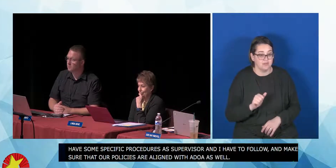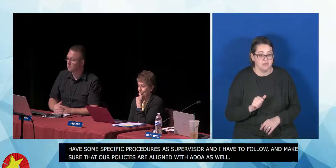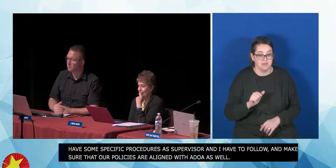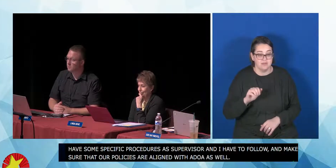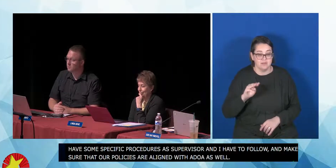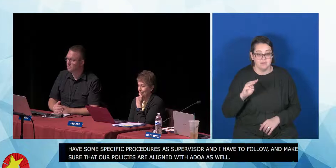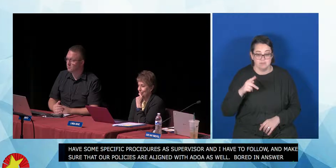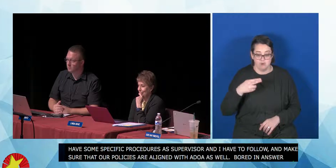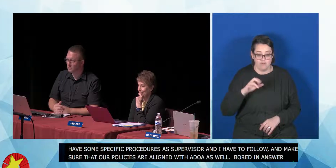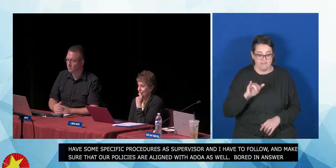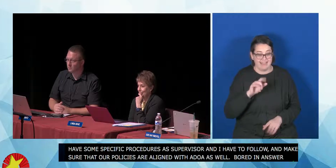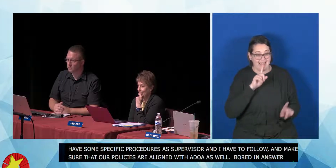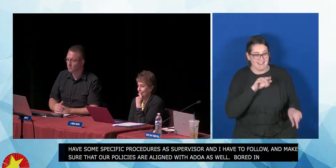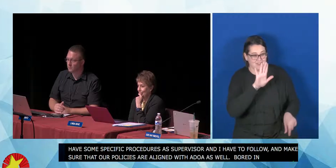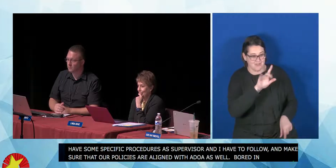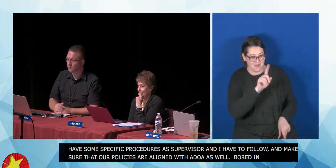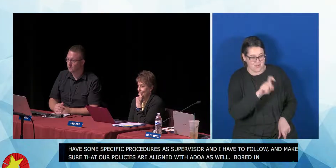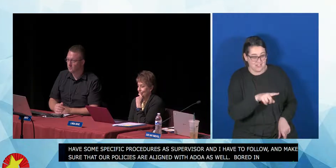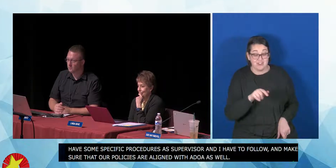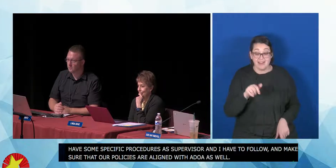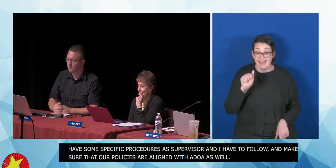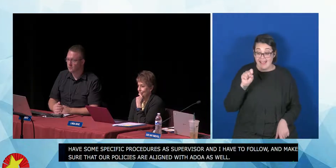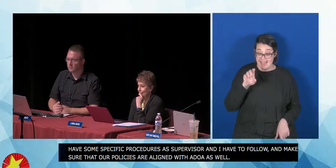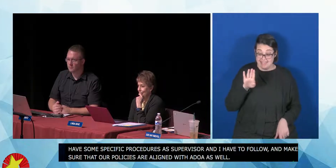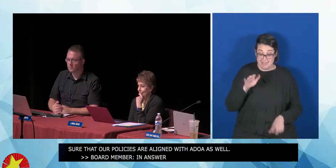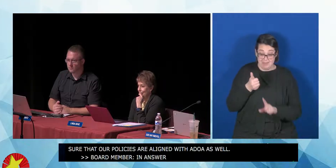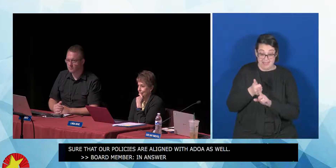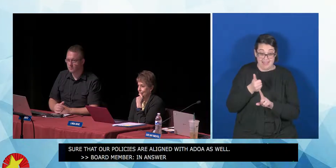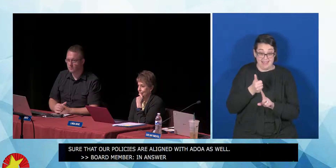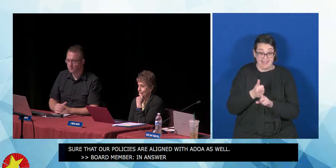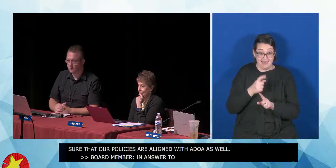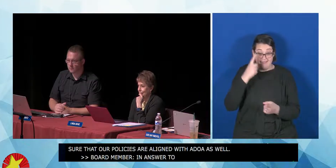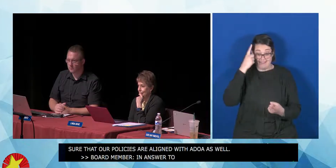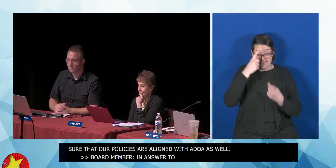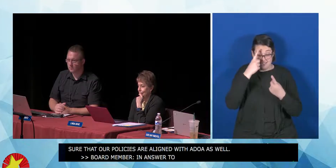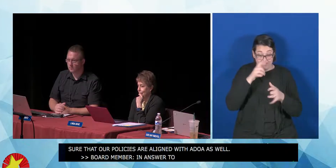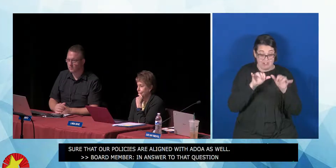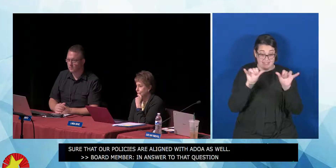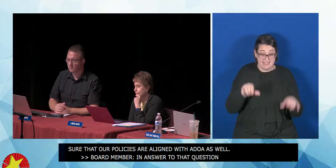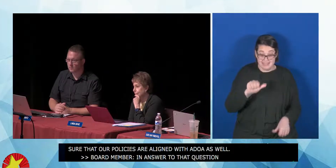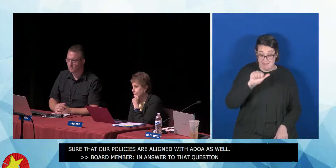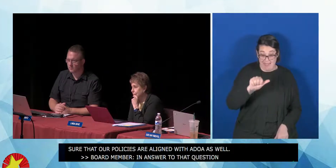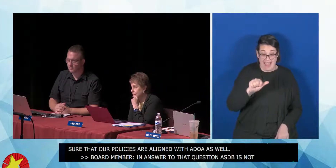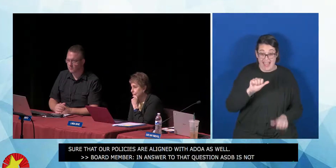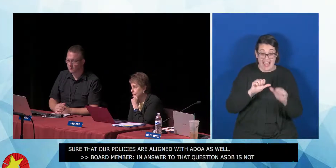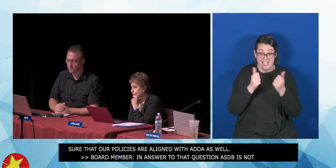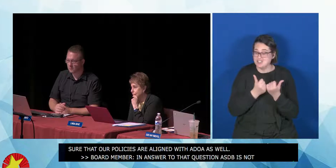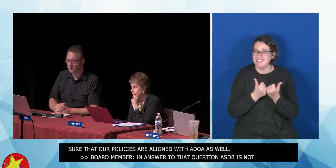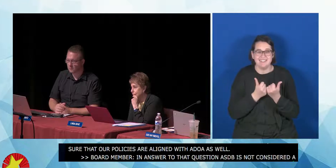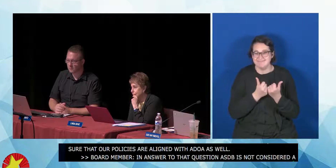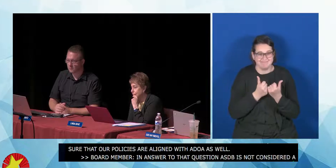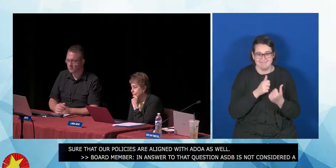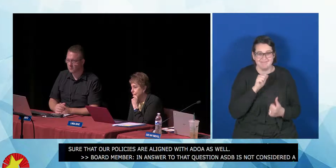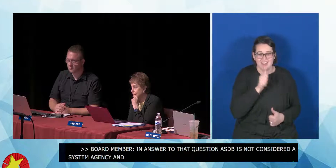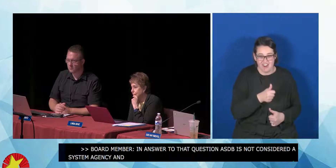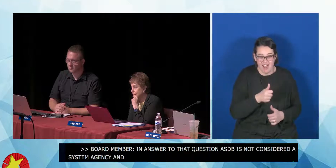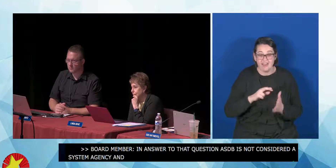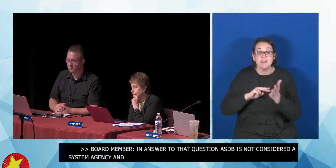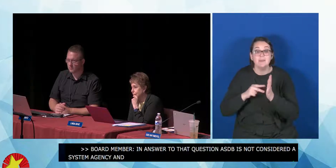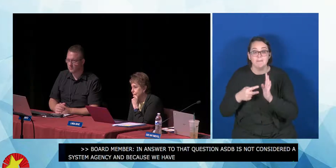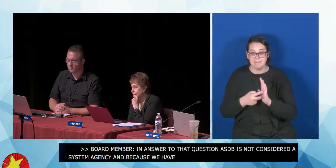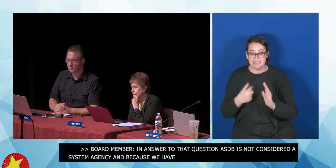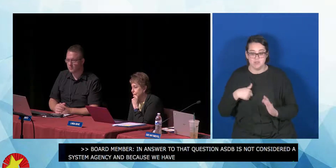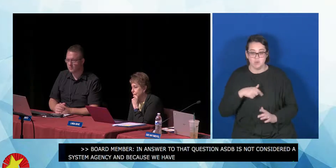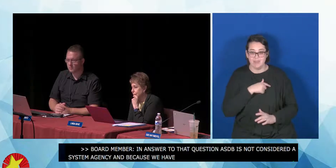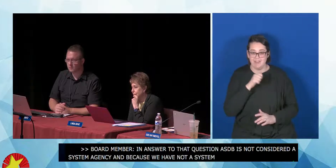Jantz, ASDB is not considered a System A agency, and because we're not a System A agency, we're not held